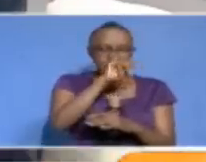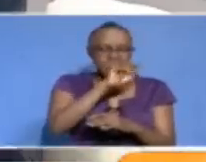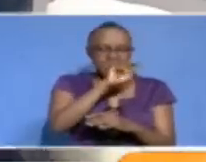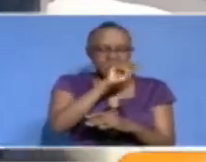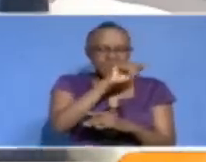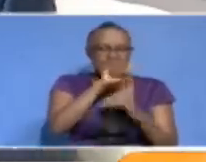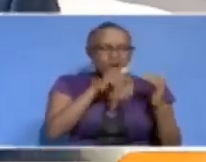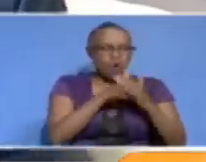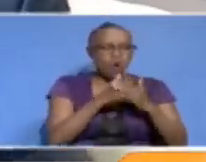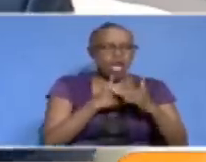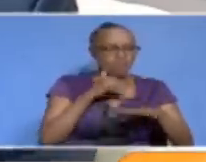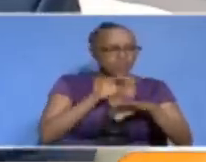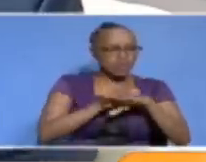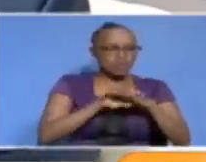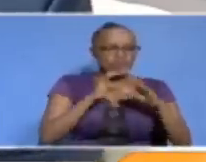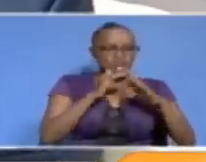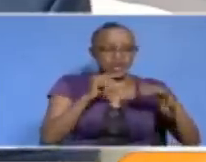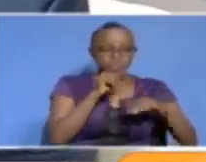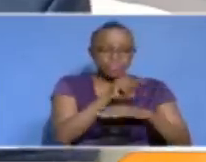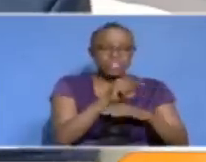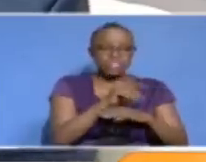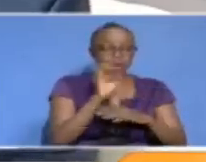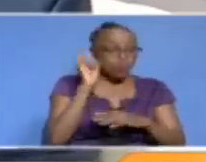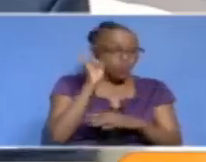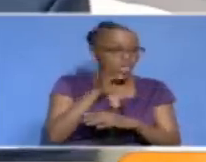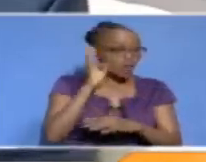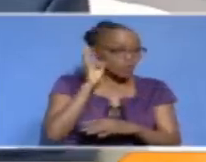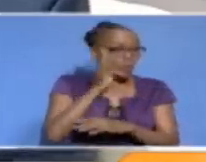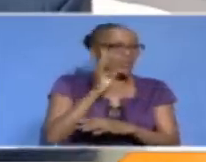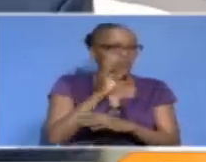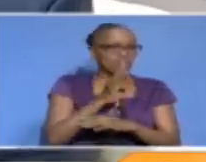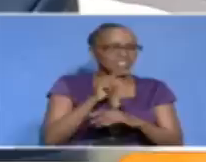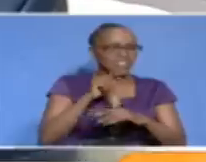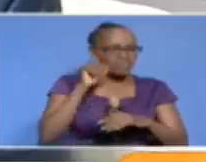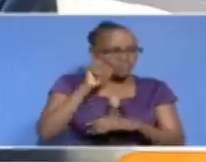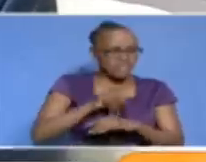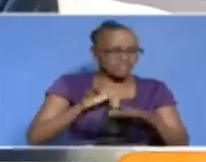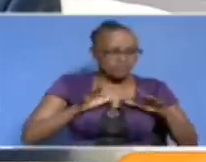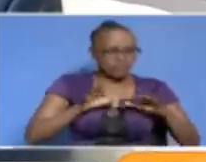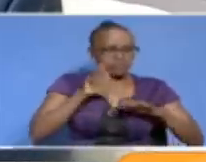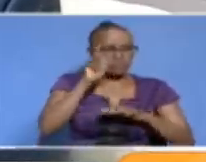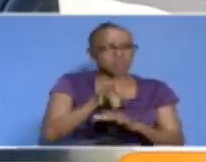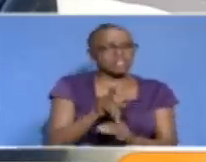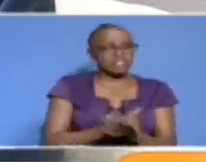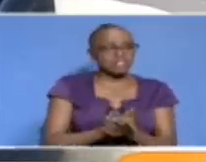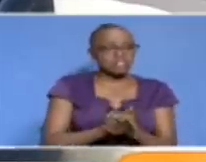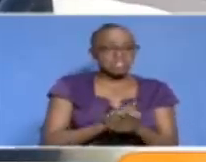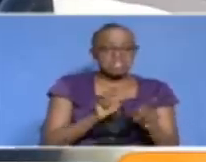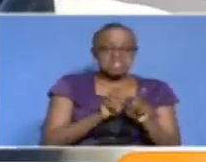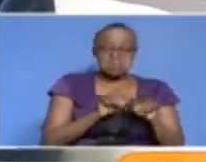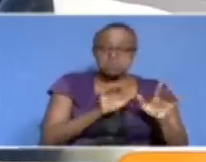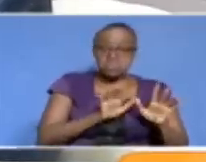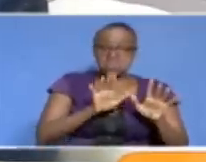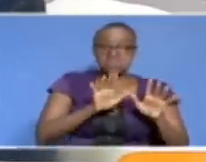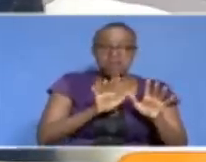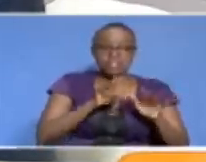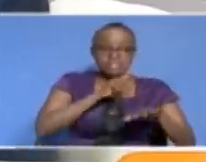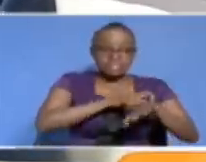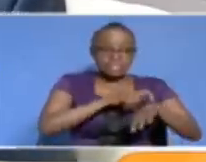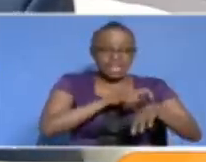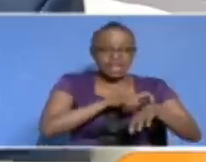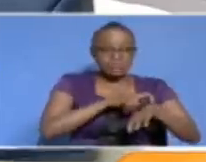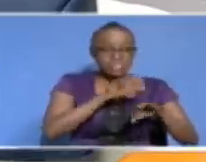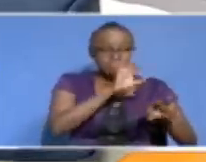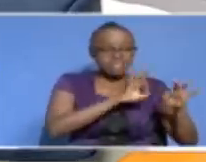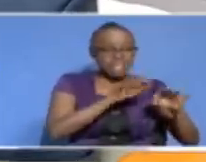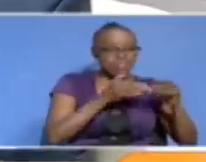nyumba sawa, waishi maisha mzuri. That one we are going to do it by force. Atutawacha, because the moment wacha style